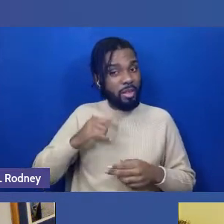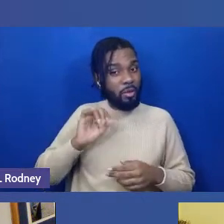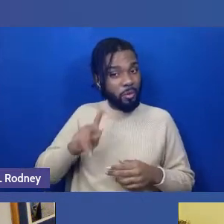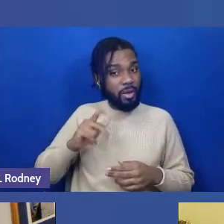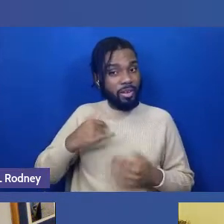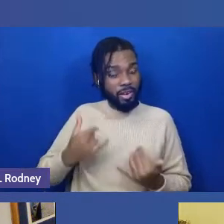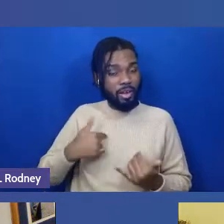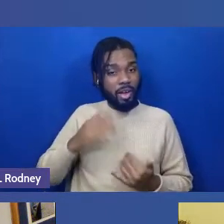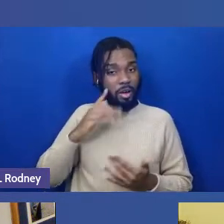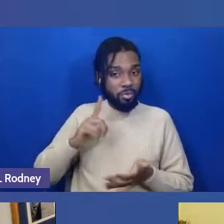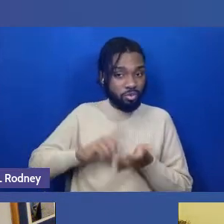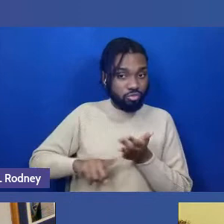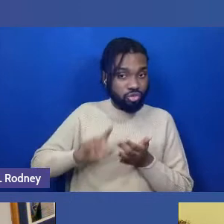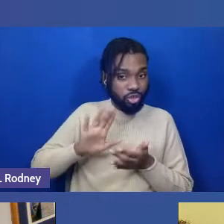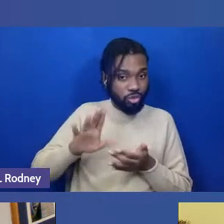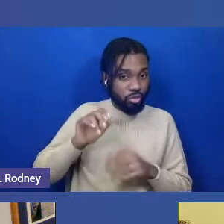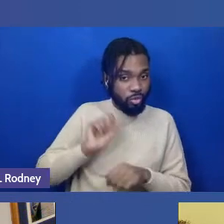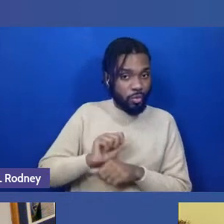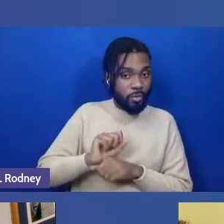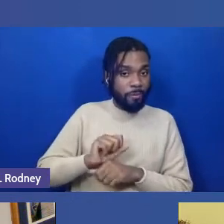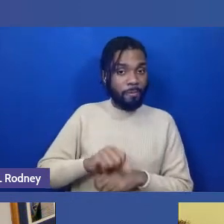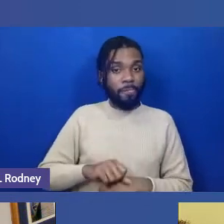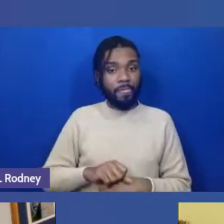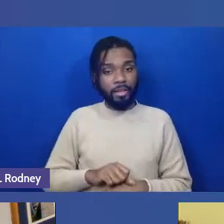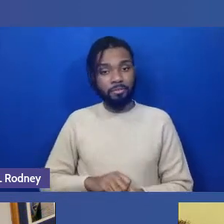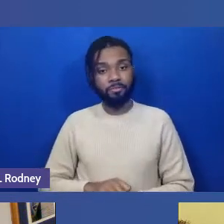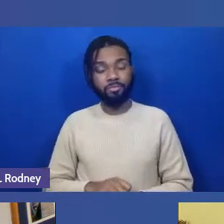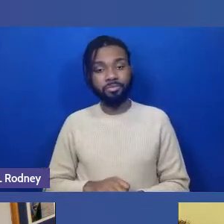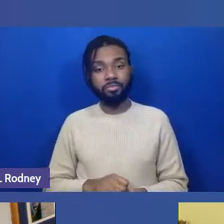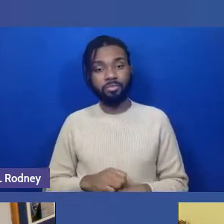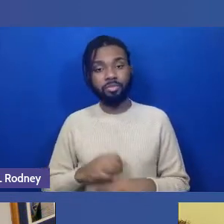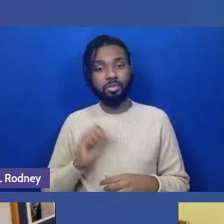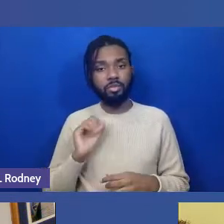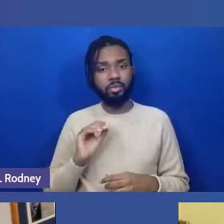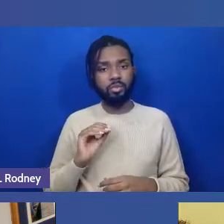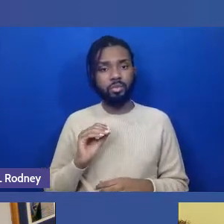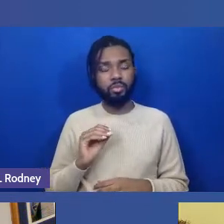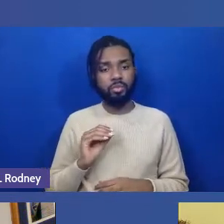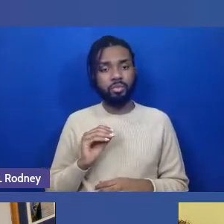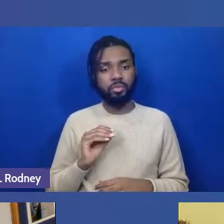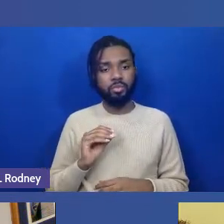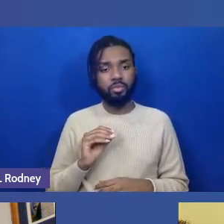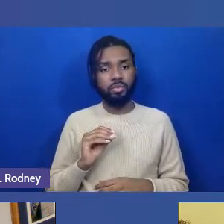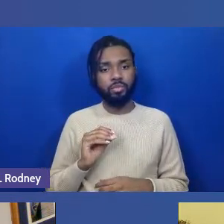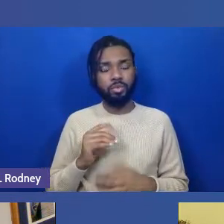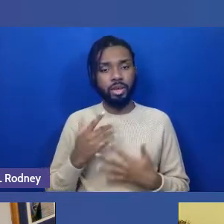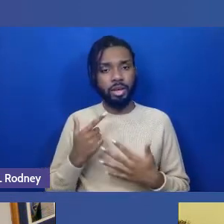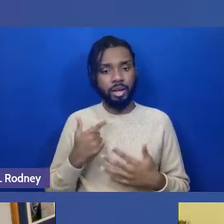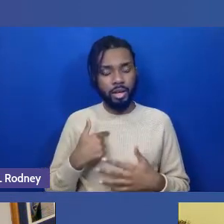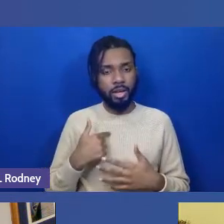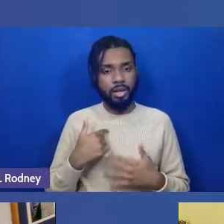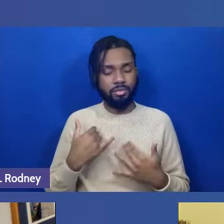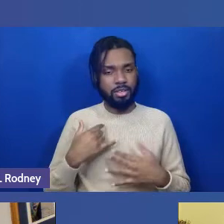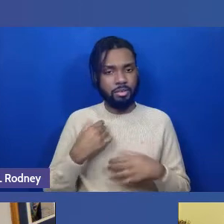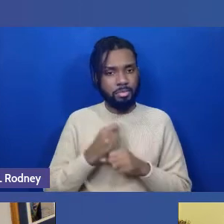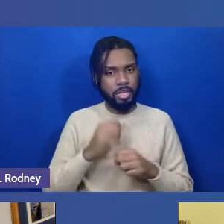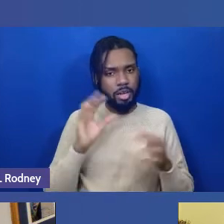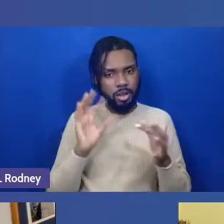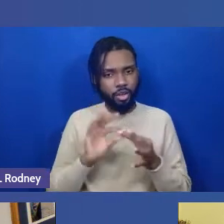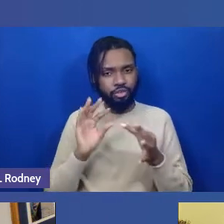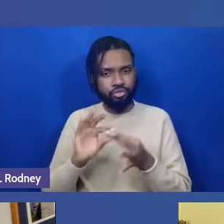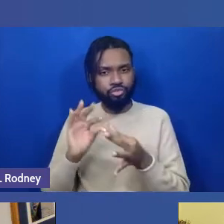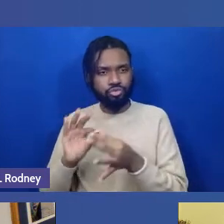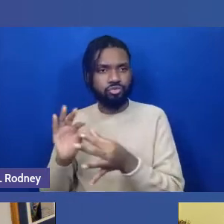work. So I'm making connections in different ways, just the